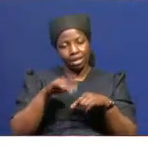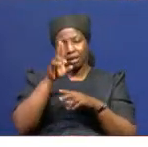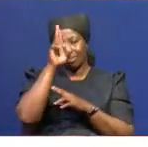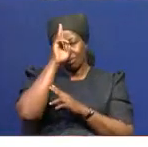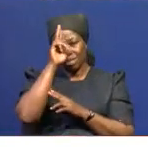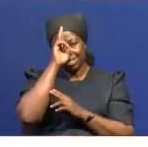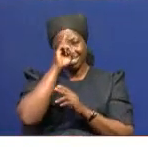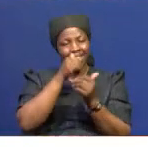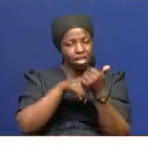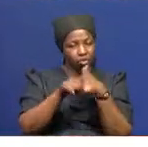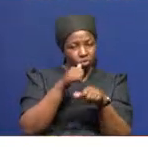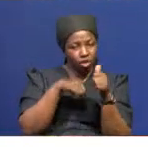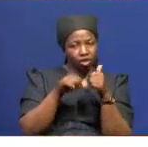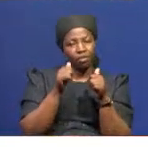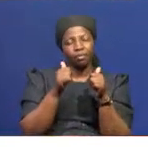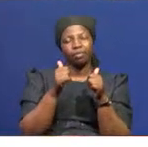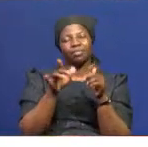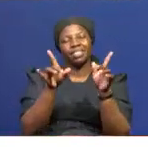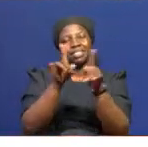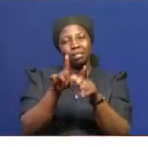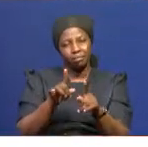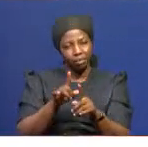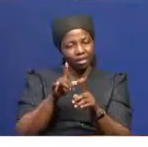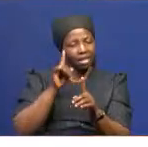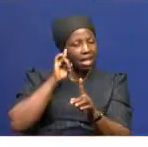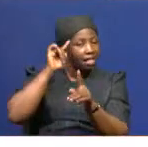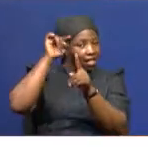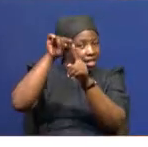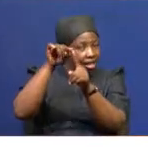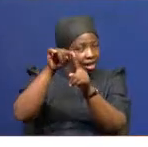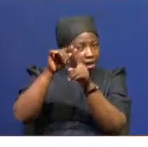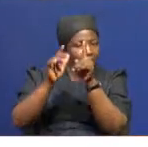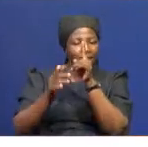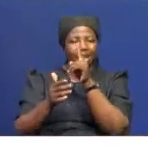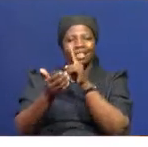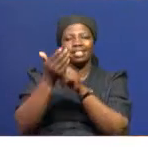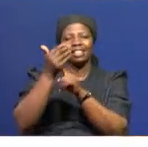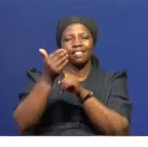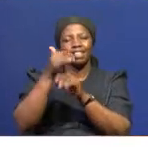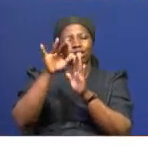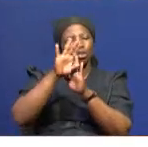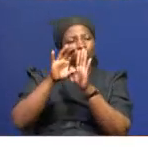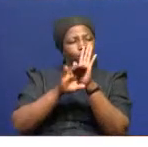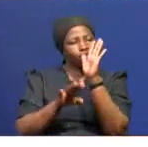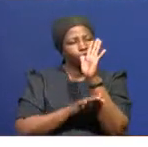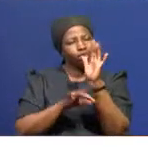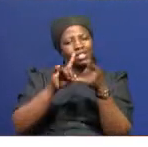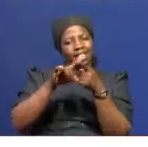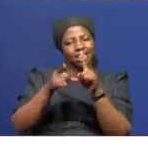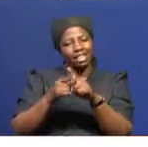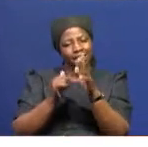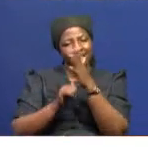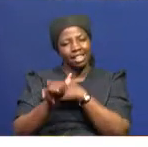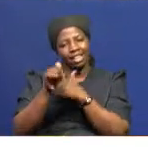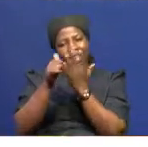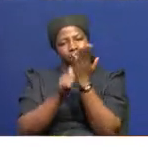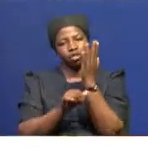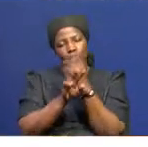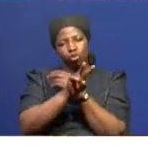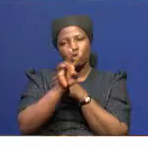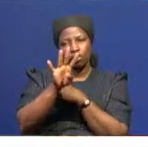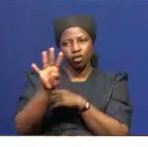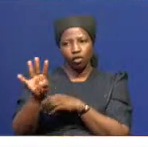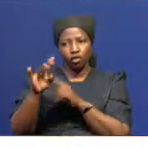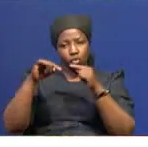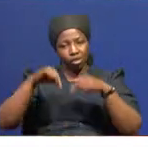excesses, and in the aspiration of fulfillment of constitutional standards under Article 244, I